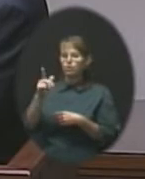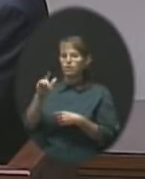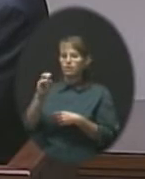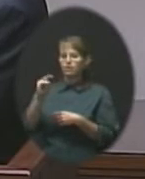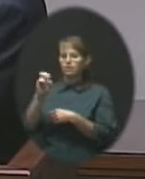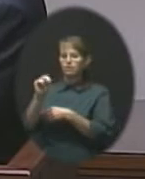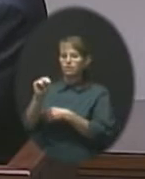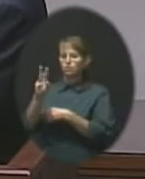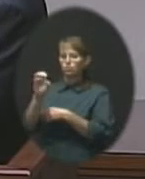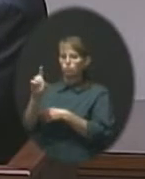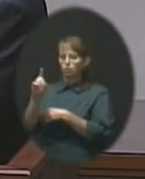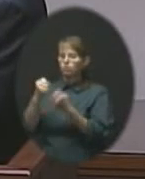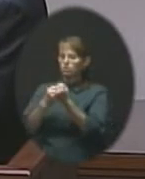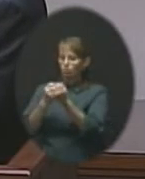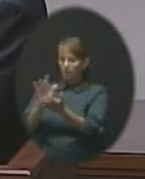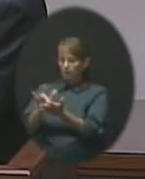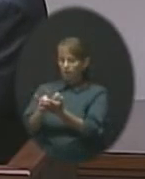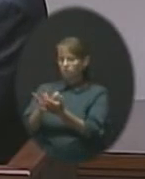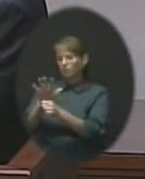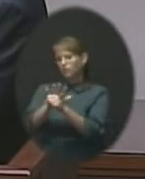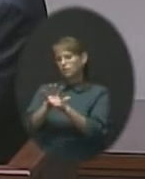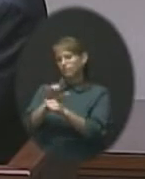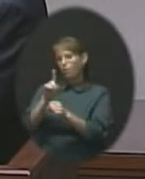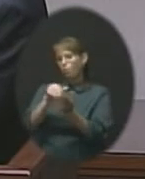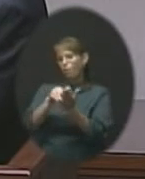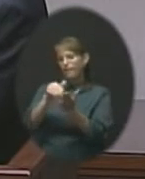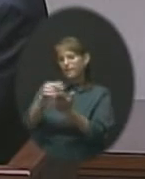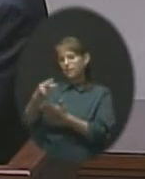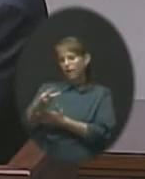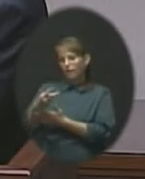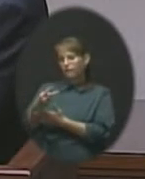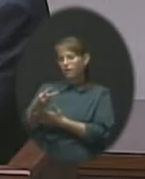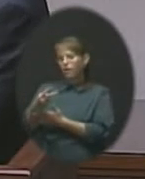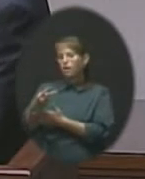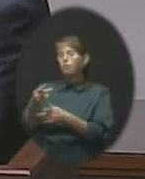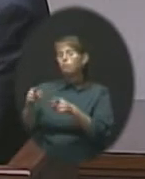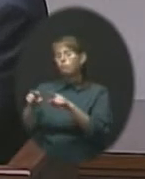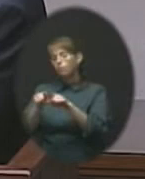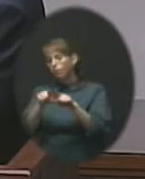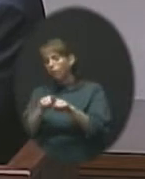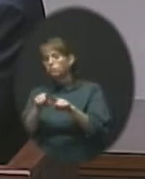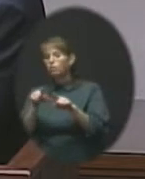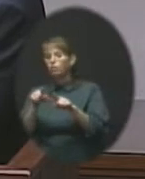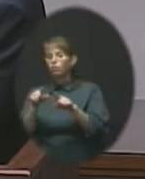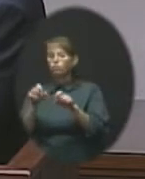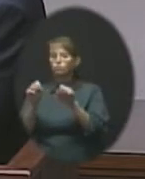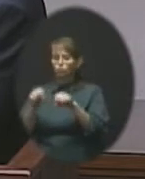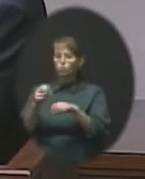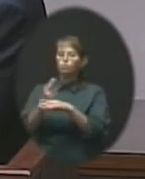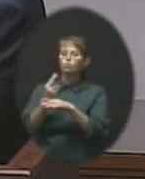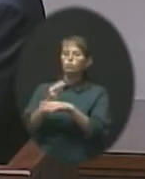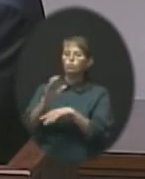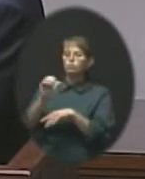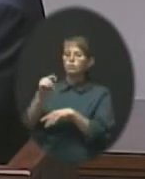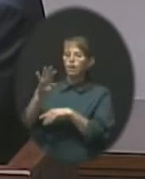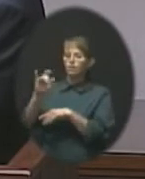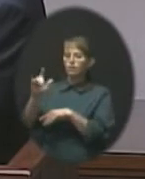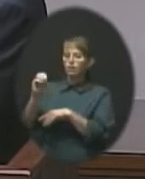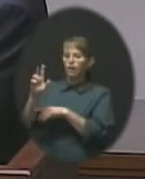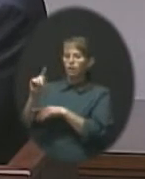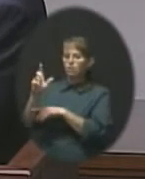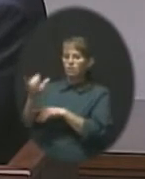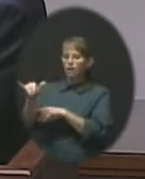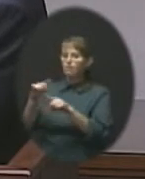$1.5 million. And then we also have, although thin, we could use capital outlay, but all those sources I just named add up to about $5